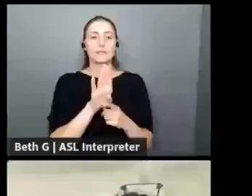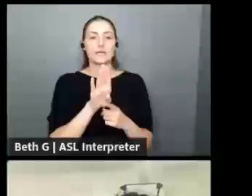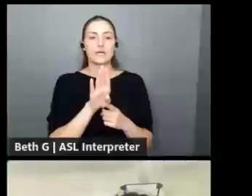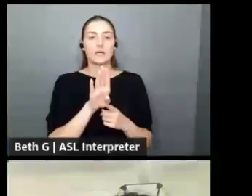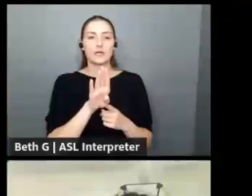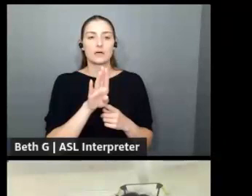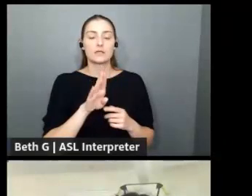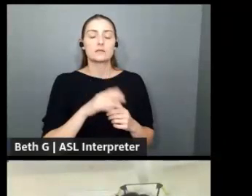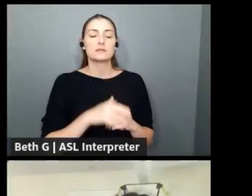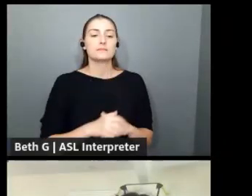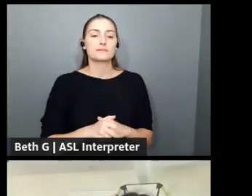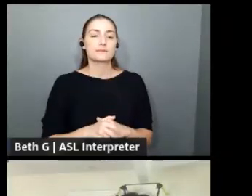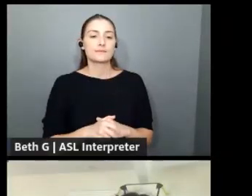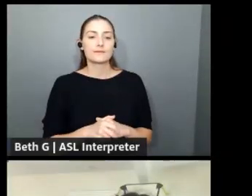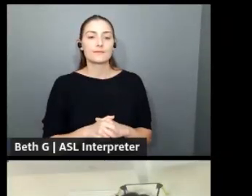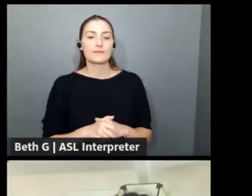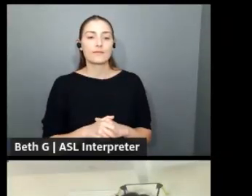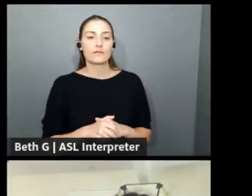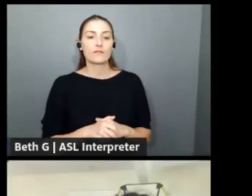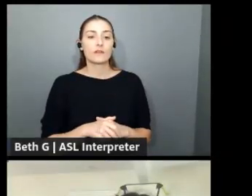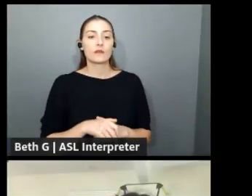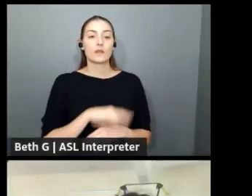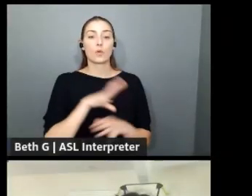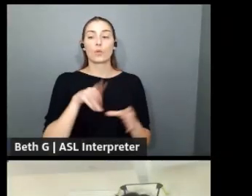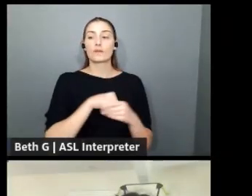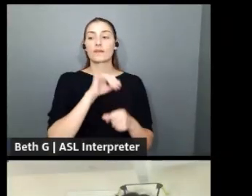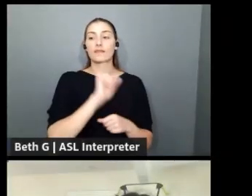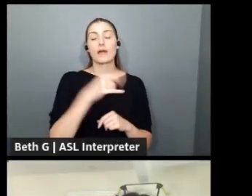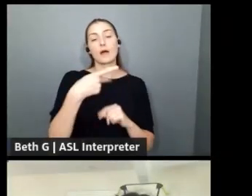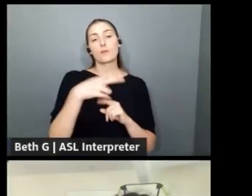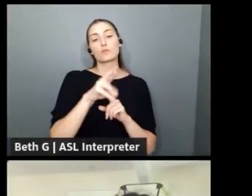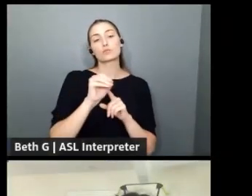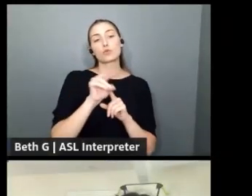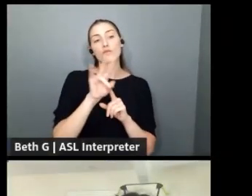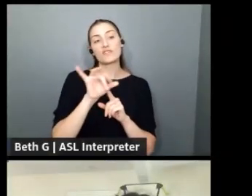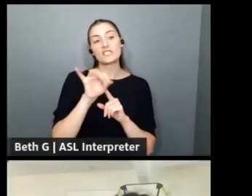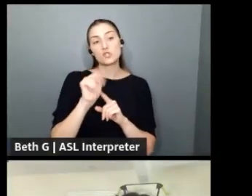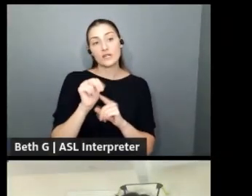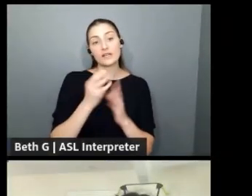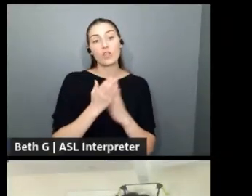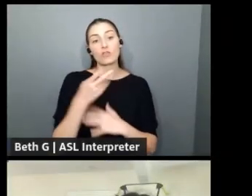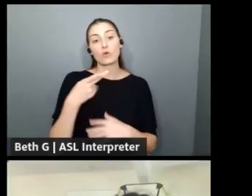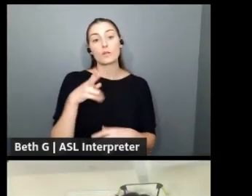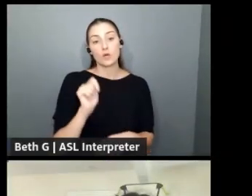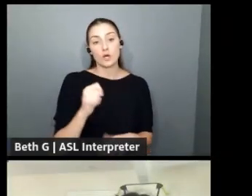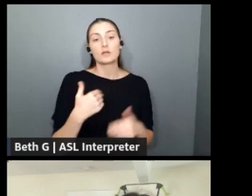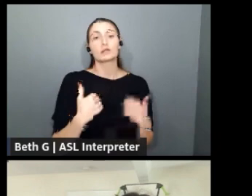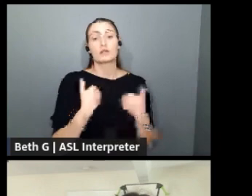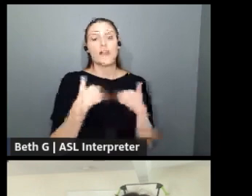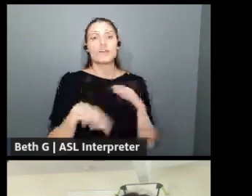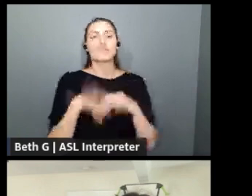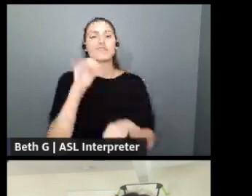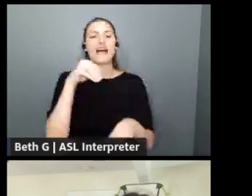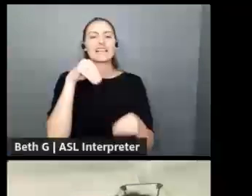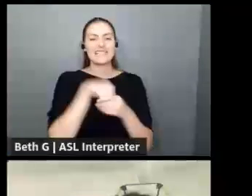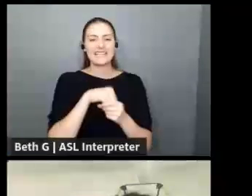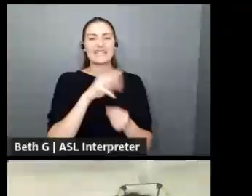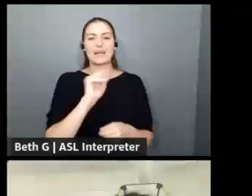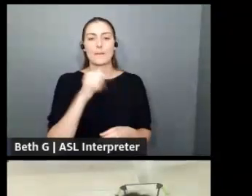And within the provision throughput, we've declared a find and map intrinsic function, which again,